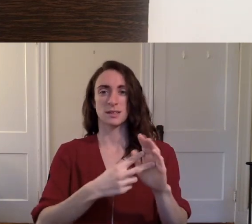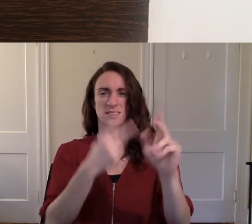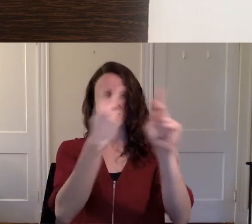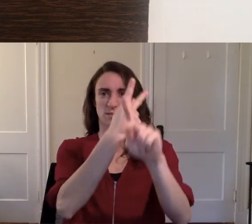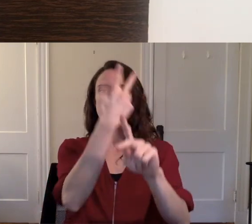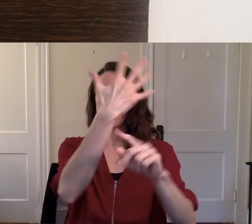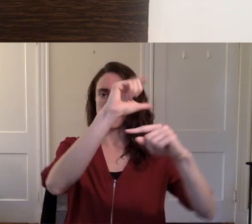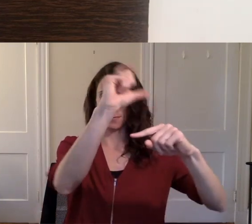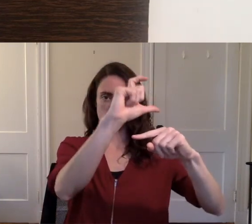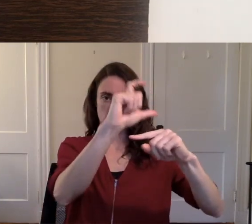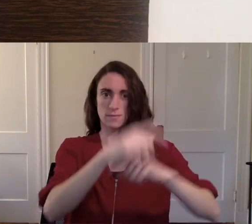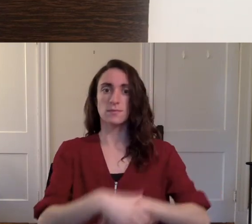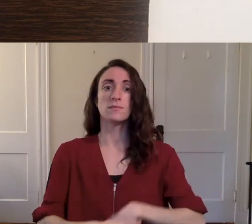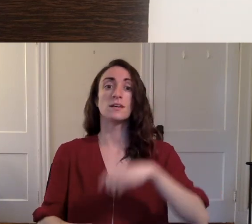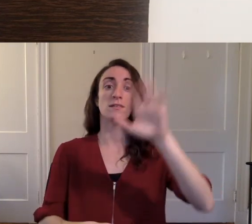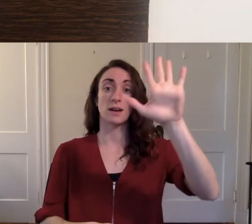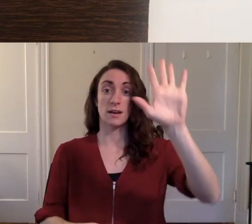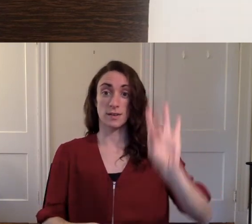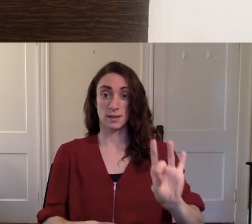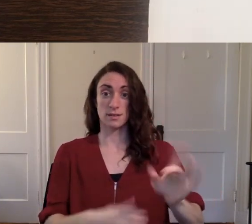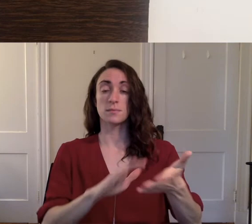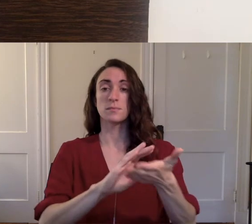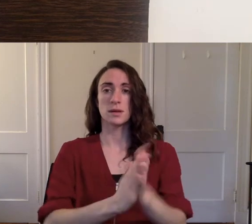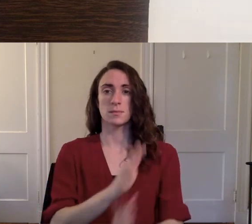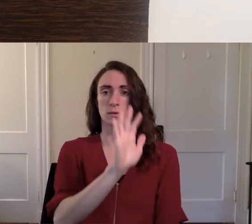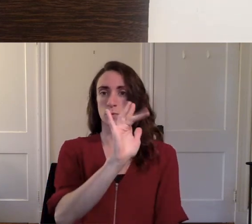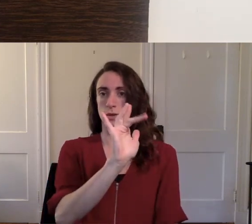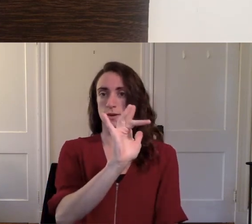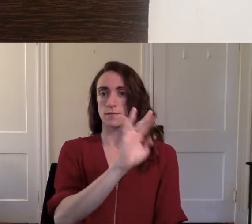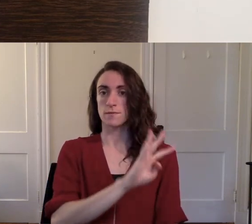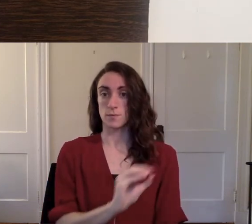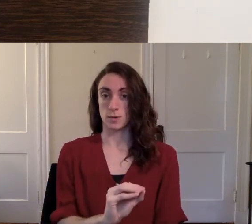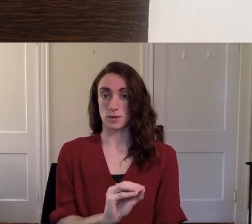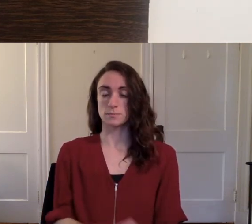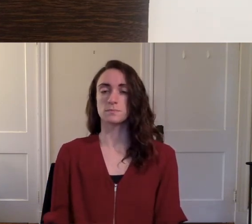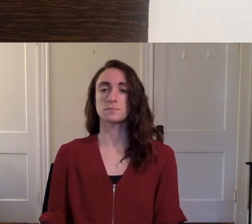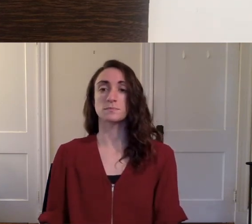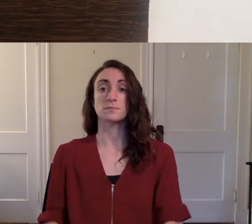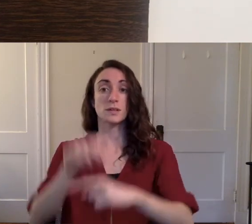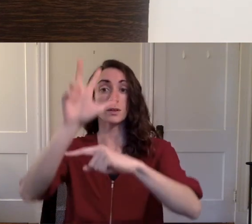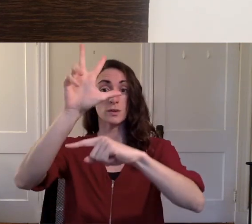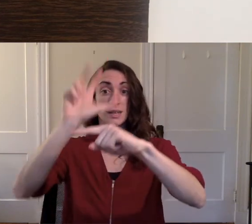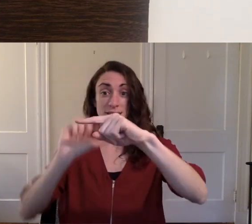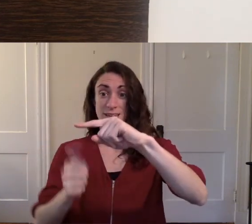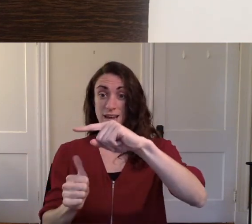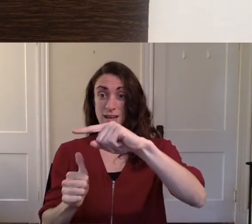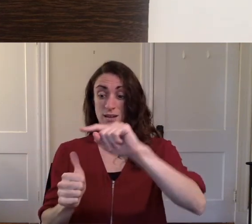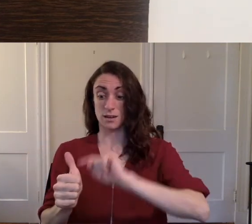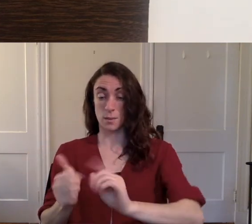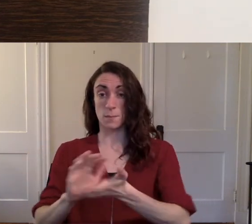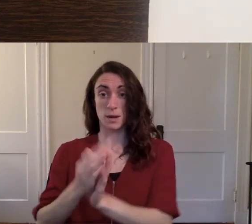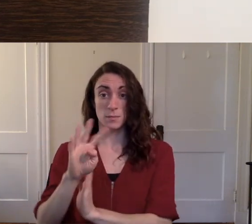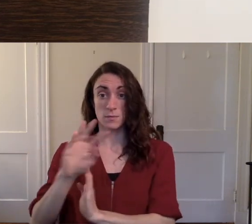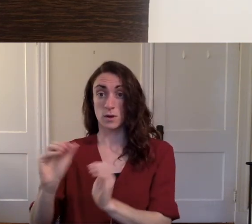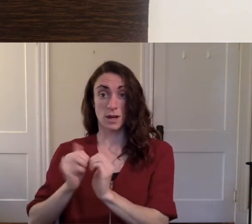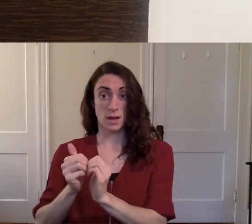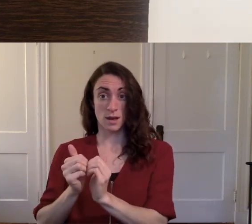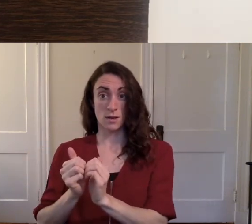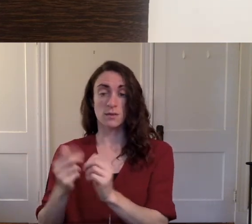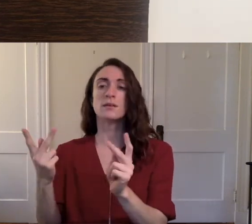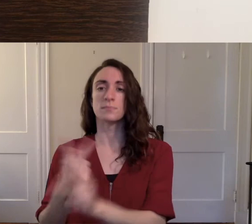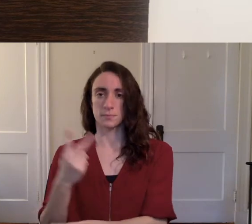that by multiplying 5 and 8, both by 5, and 3 and 10, both by 4. So that'll get us to 25